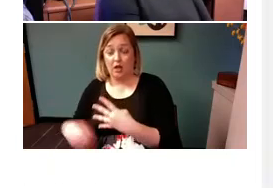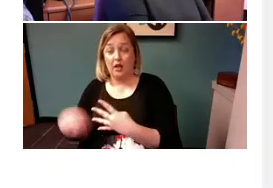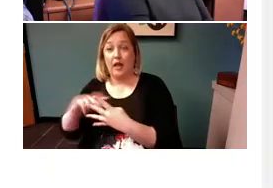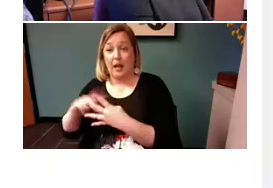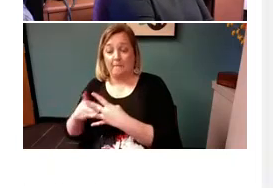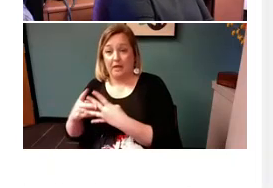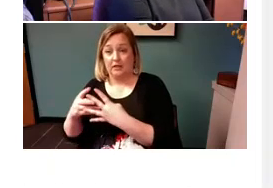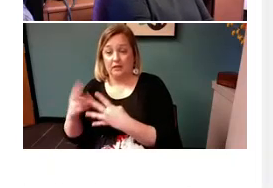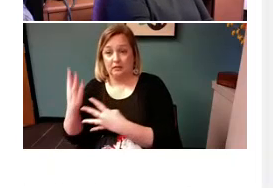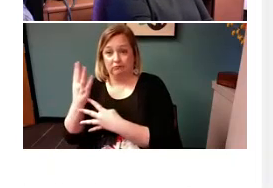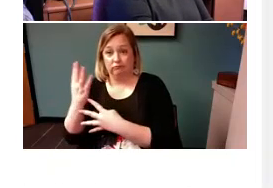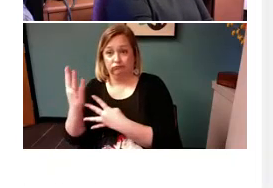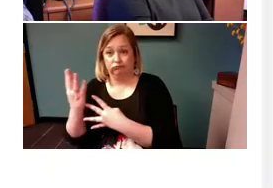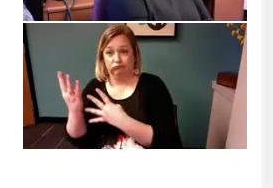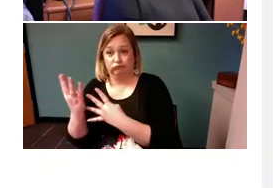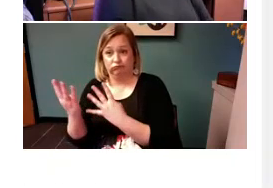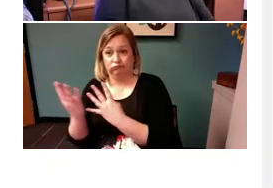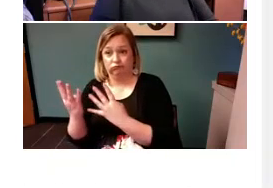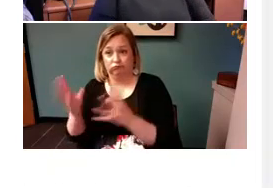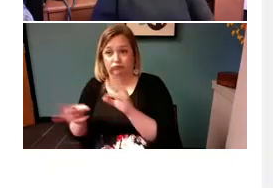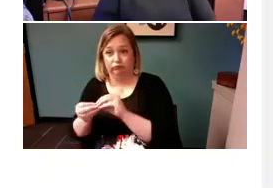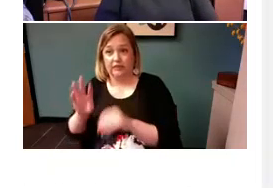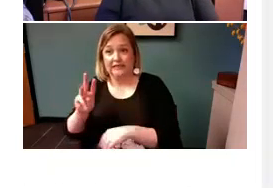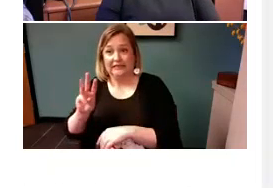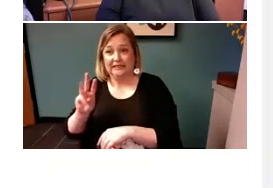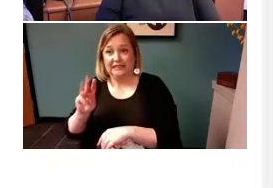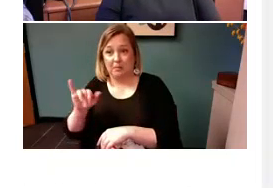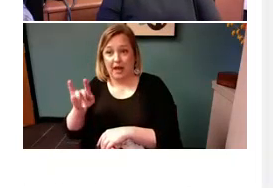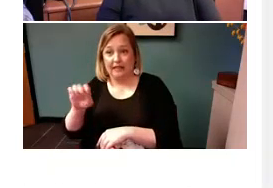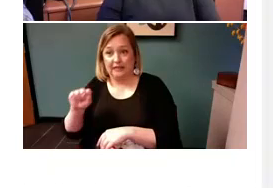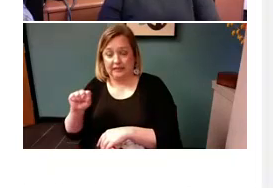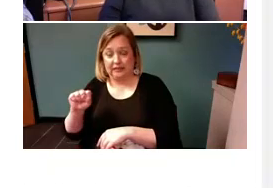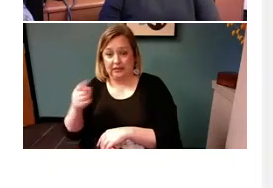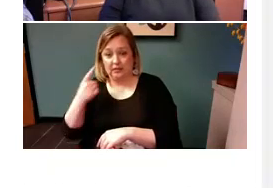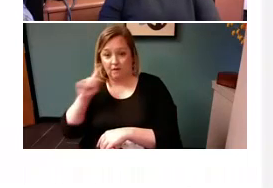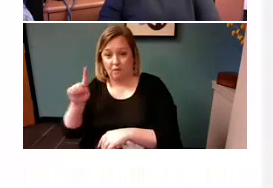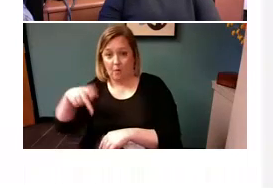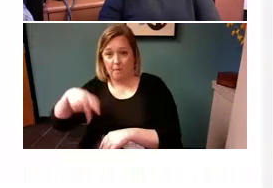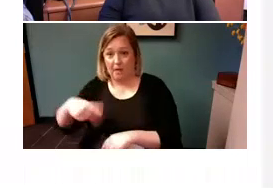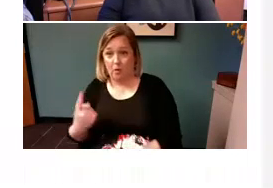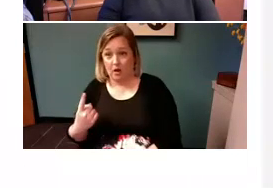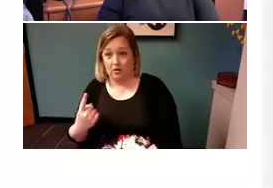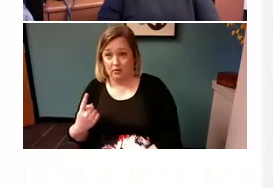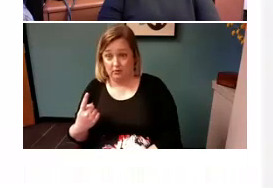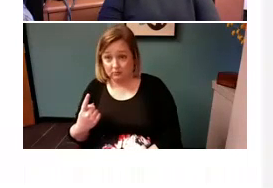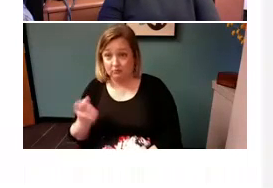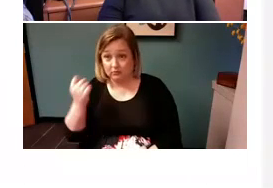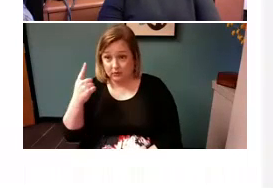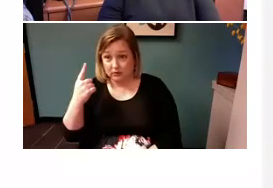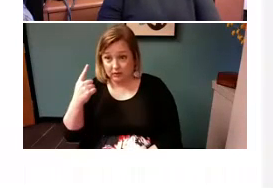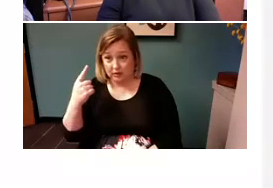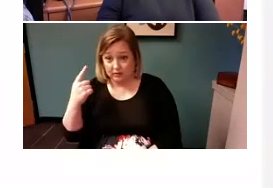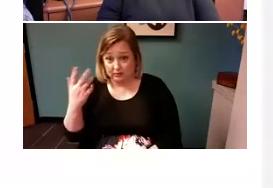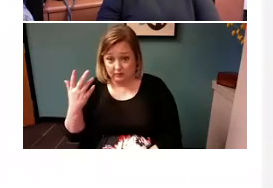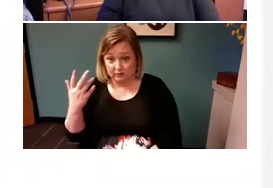by P1. Right? Everyone agrees this thing? Perfect. So